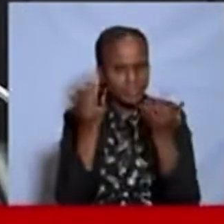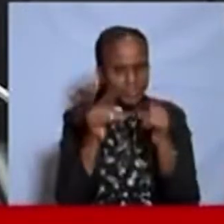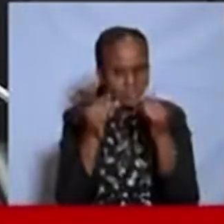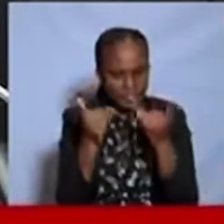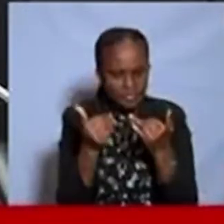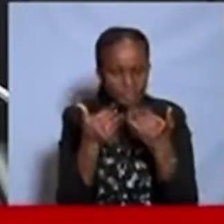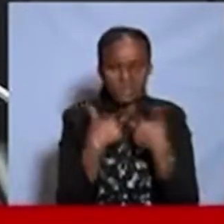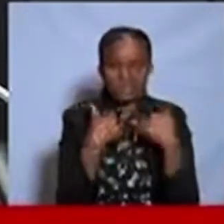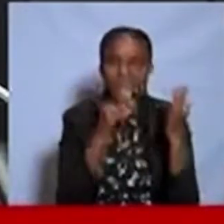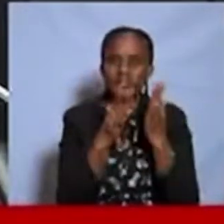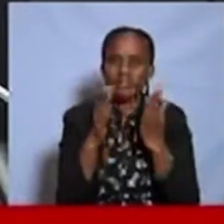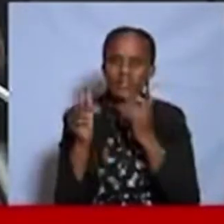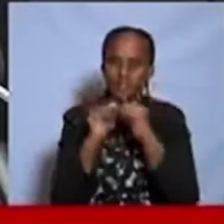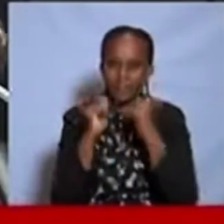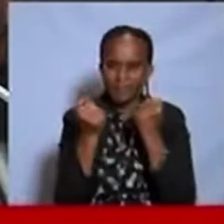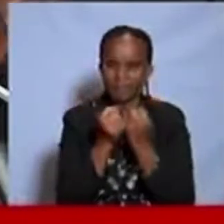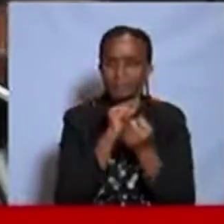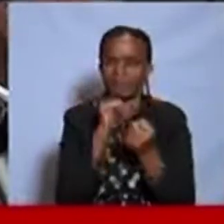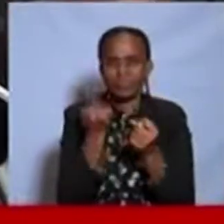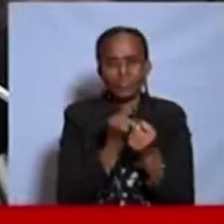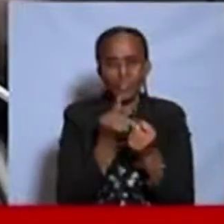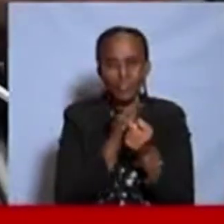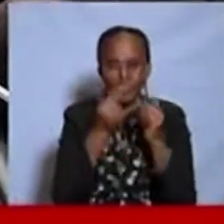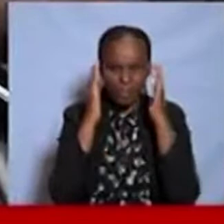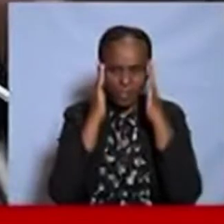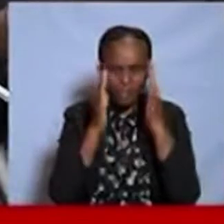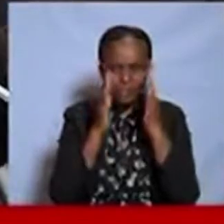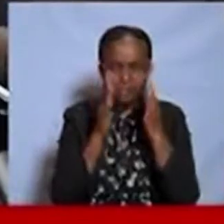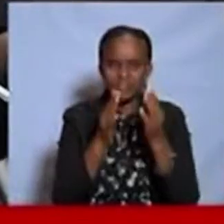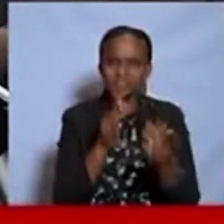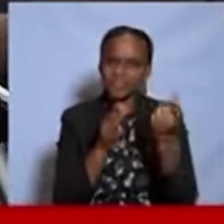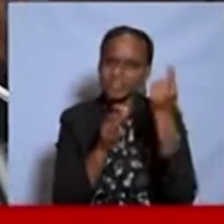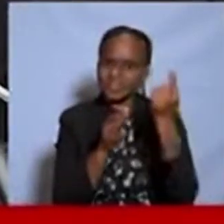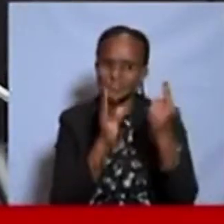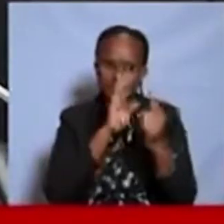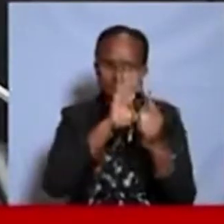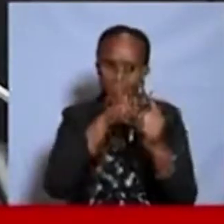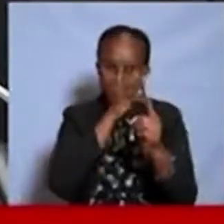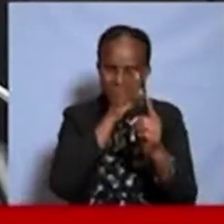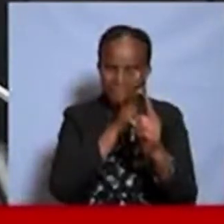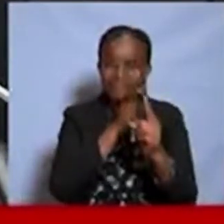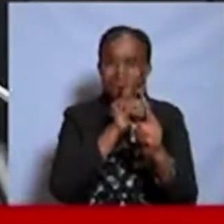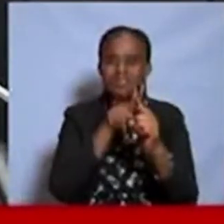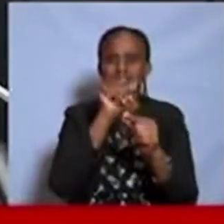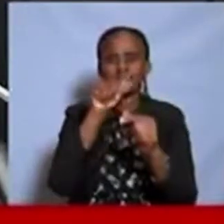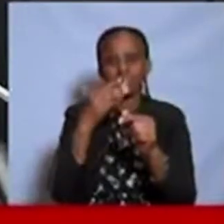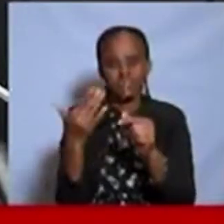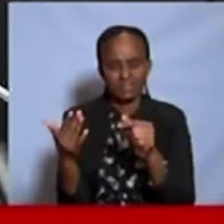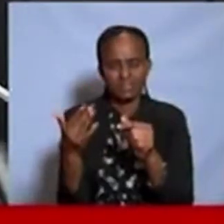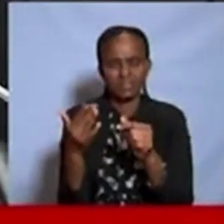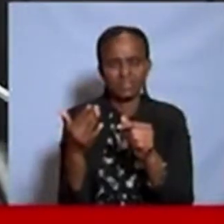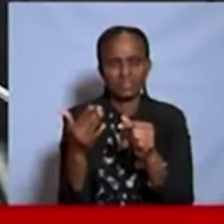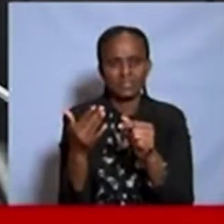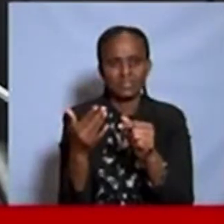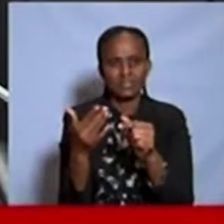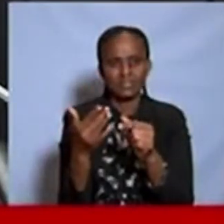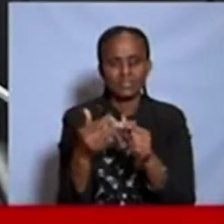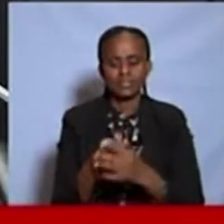up with a task force to not only focusing on one revenue center, but it's on everything.